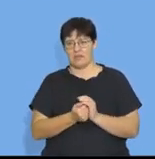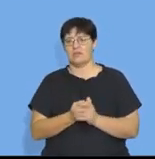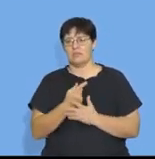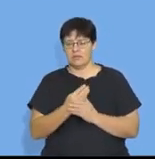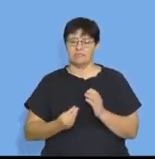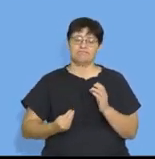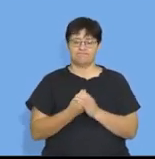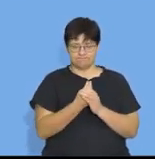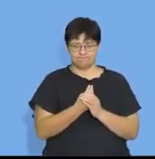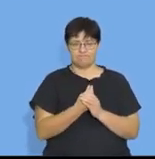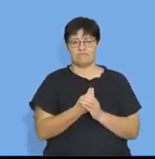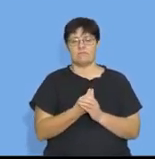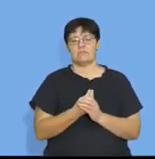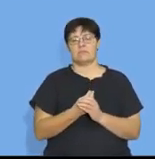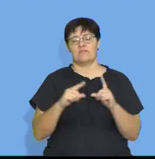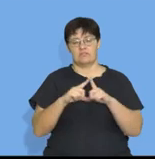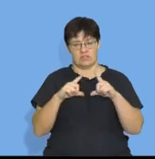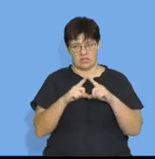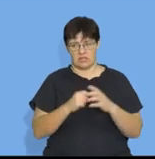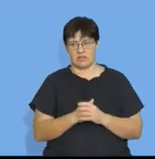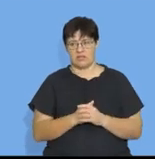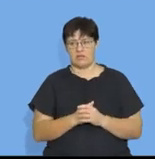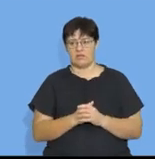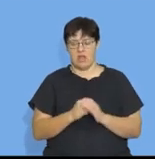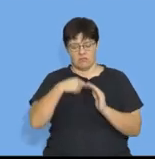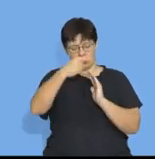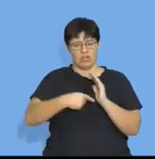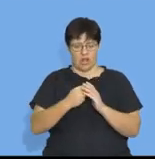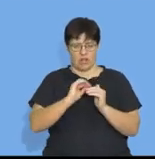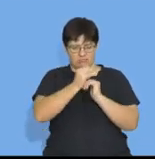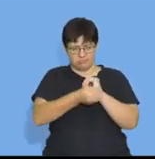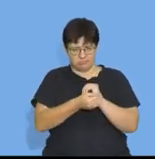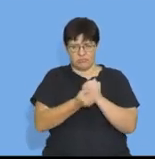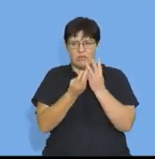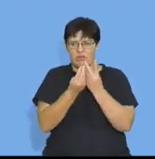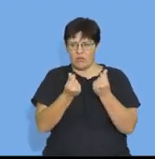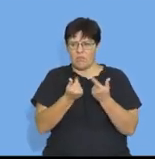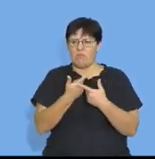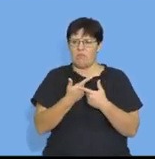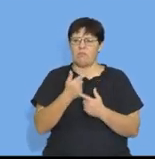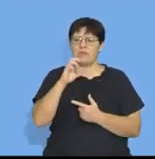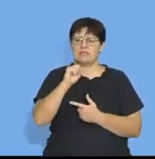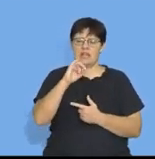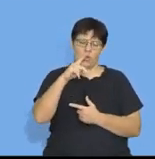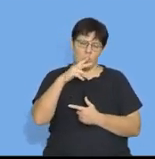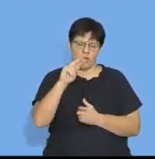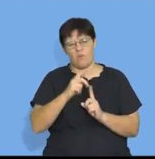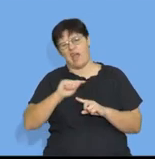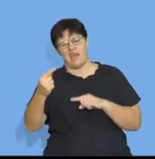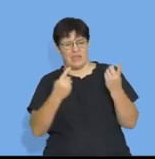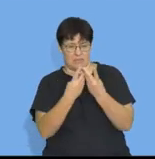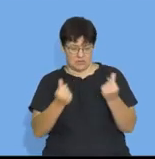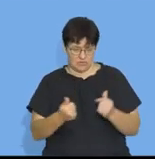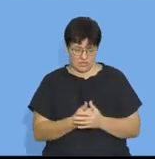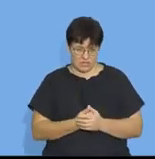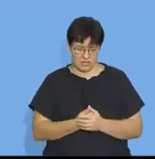is a contraceptive that is placed inside the vagina. It's a circular dome made of thin, soft, either silicone